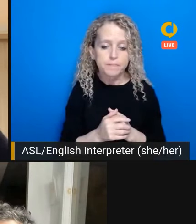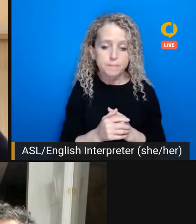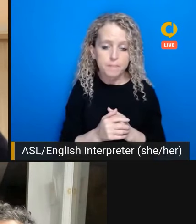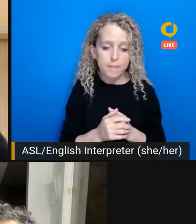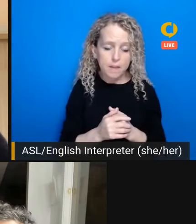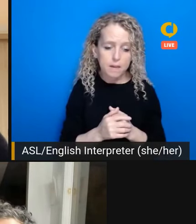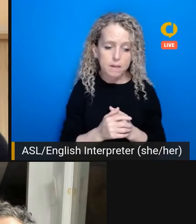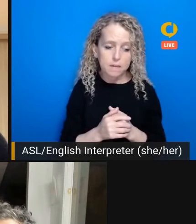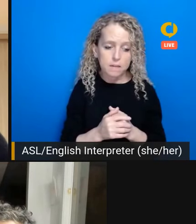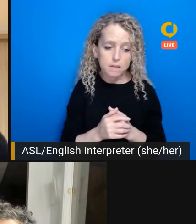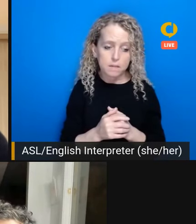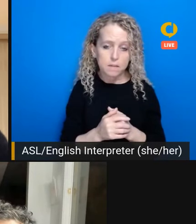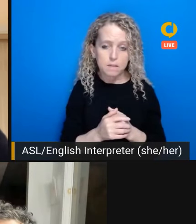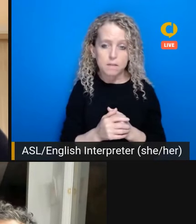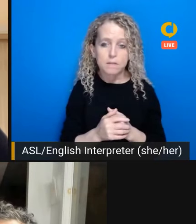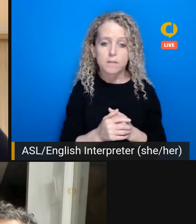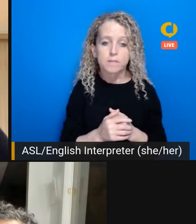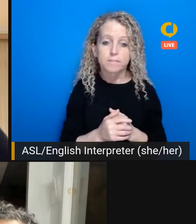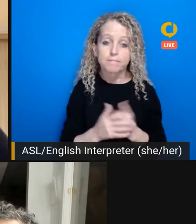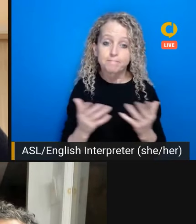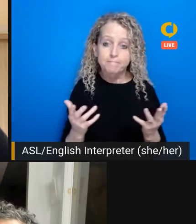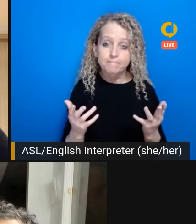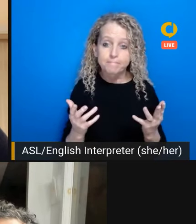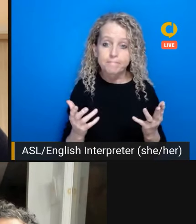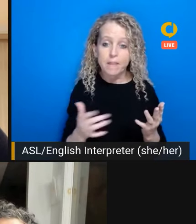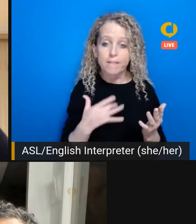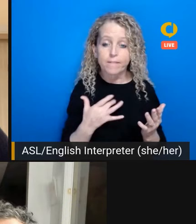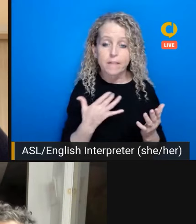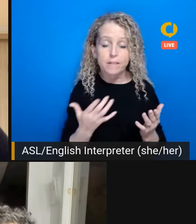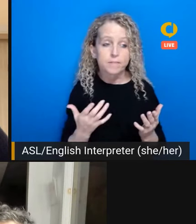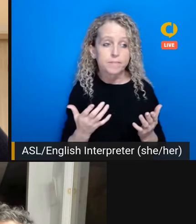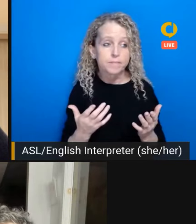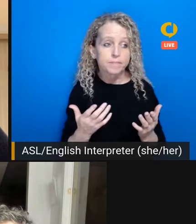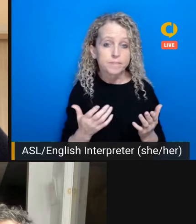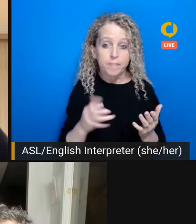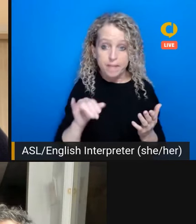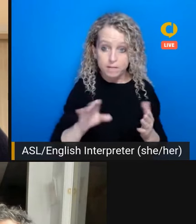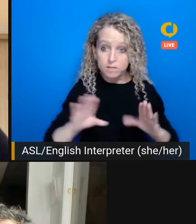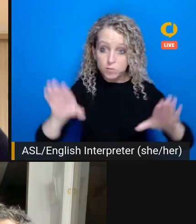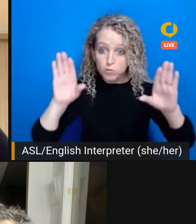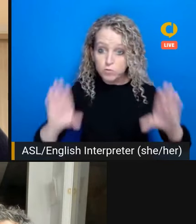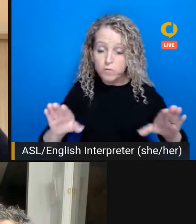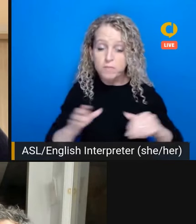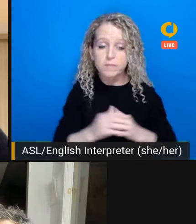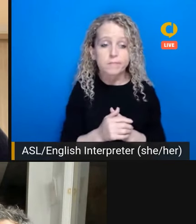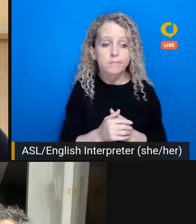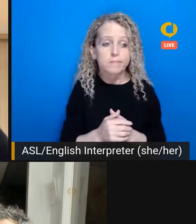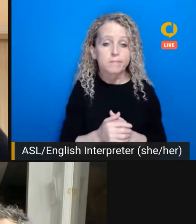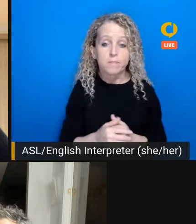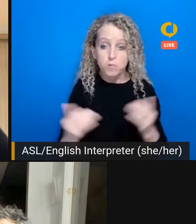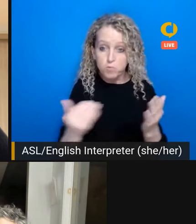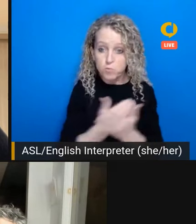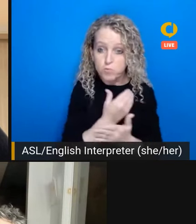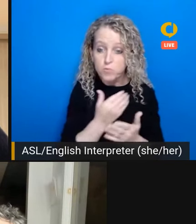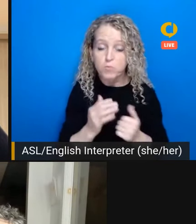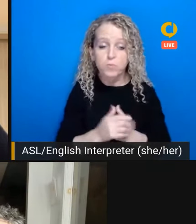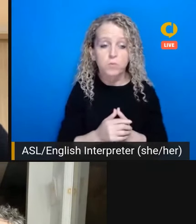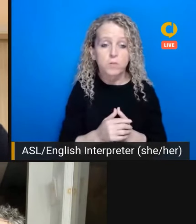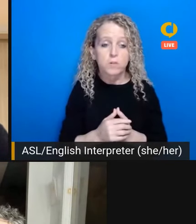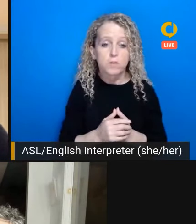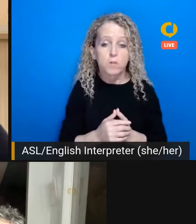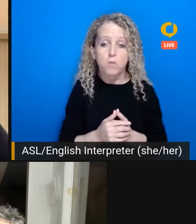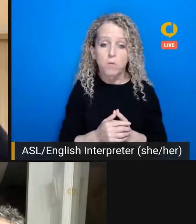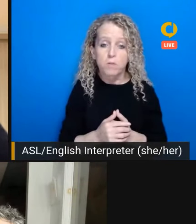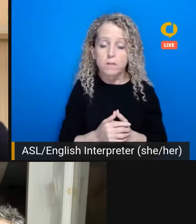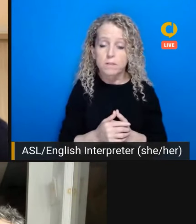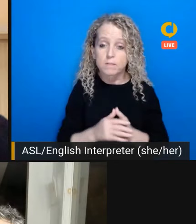new. I wouldn't say that's an emancipation necessarily, right? That's not going to create